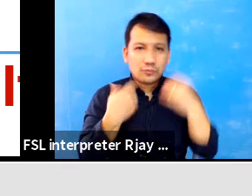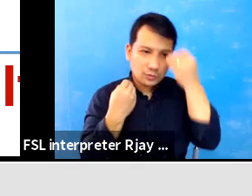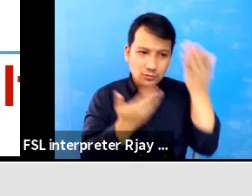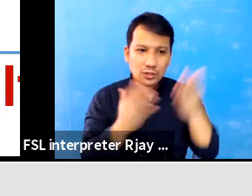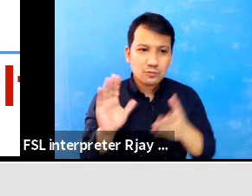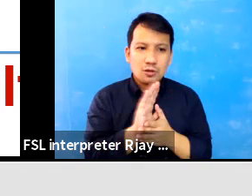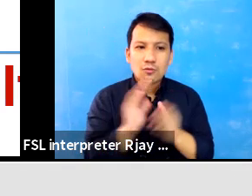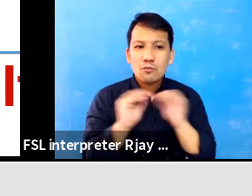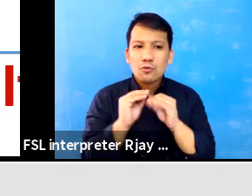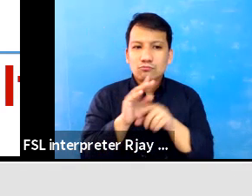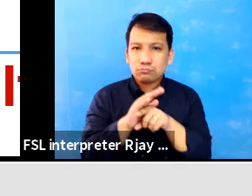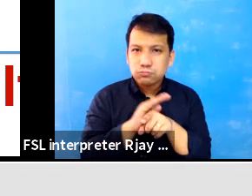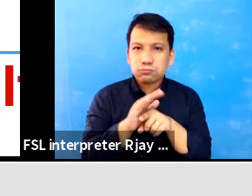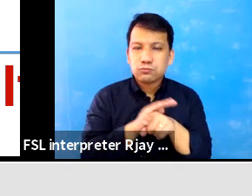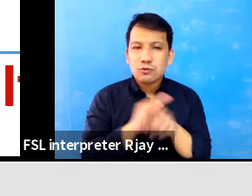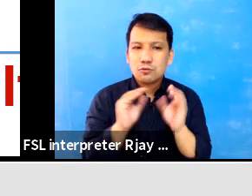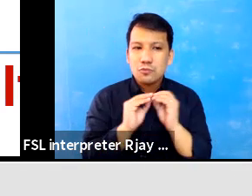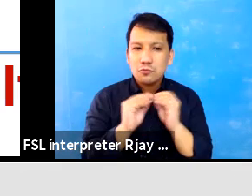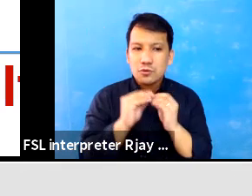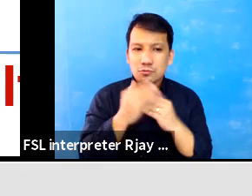a lot slower. And as you become